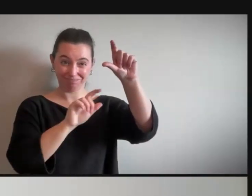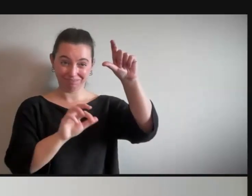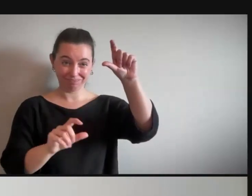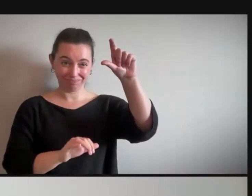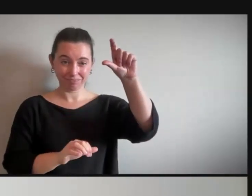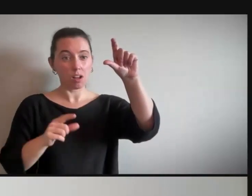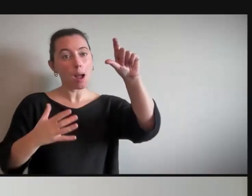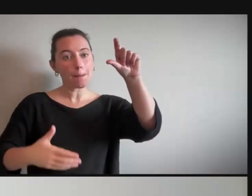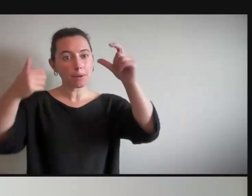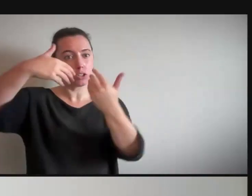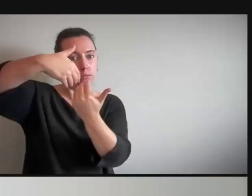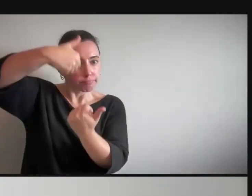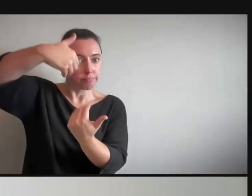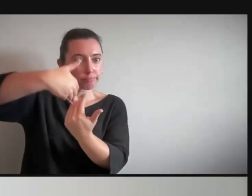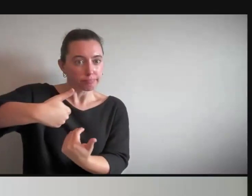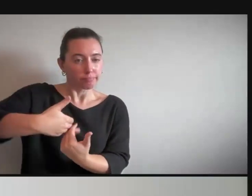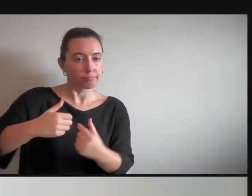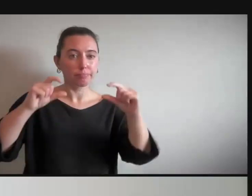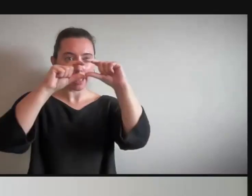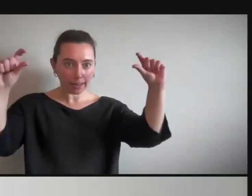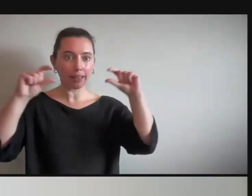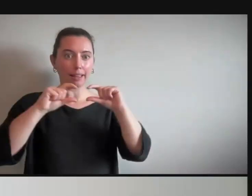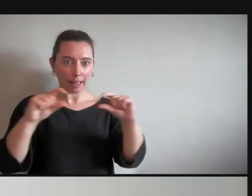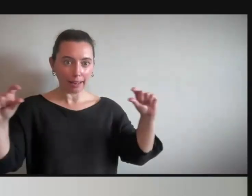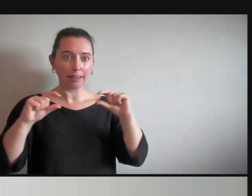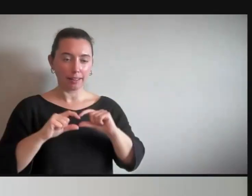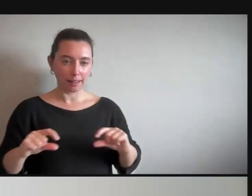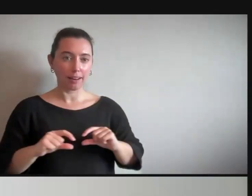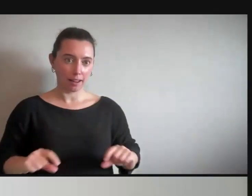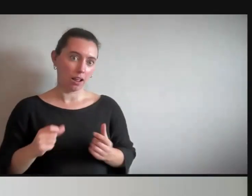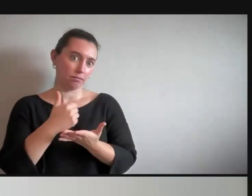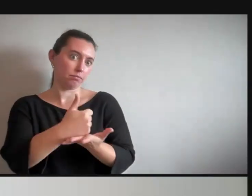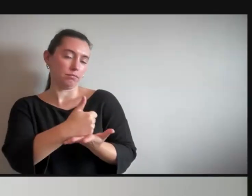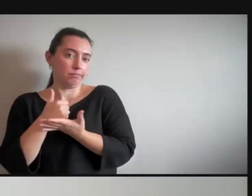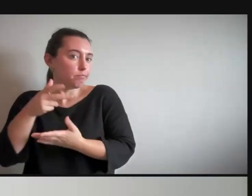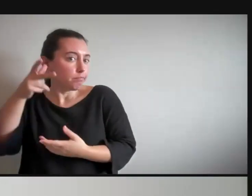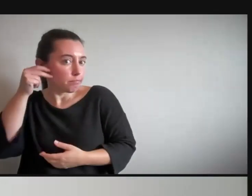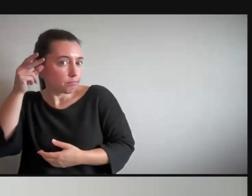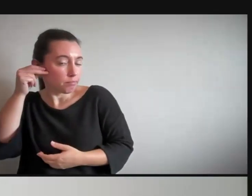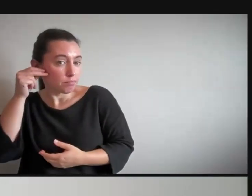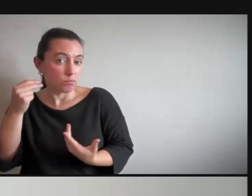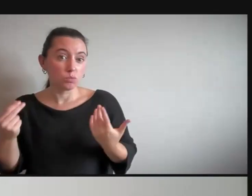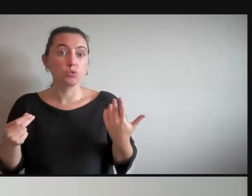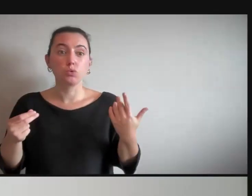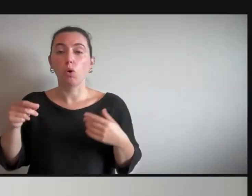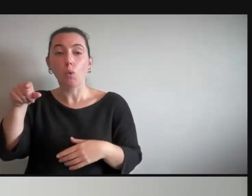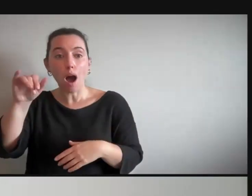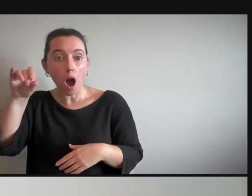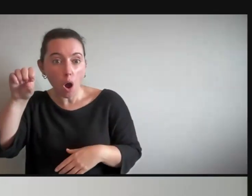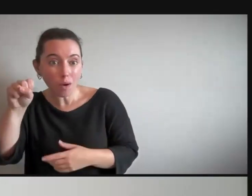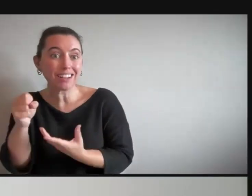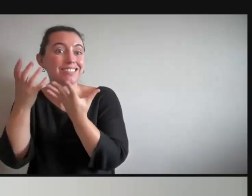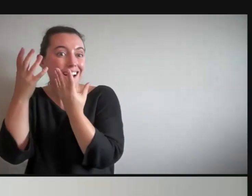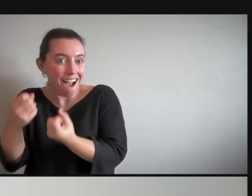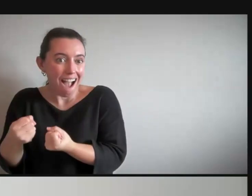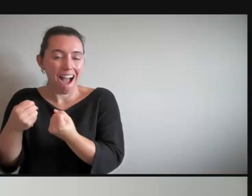down can be helpful. So you can do headings on one platform. You can do different levels of headings to